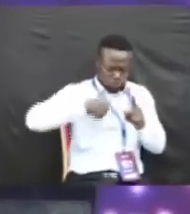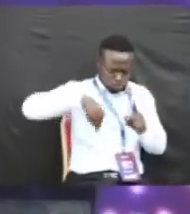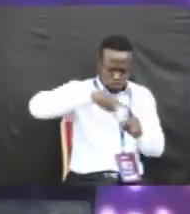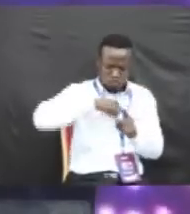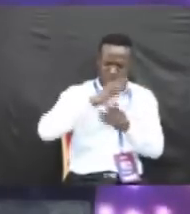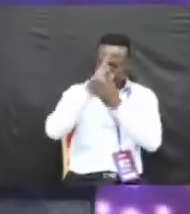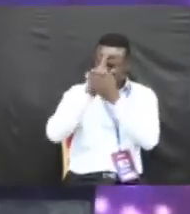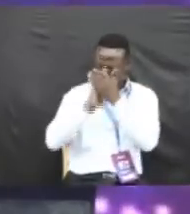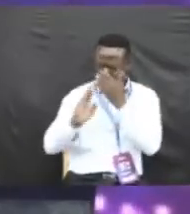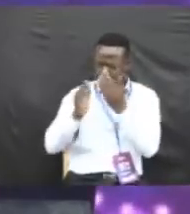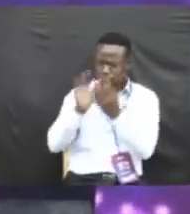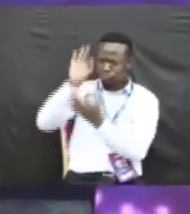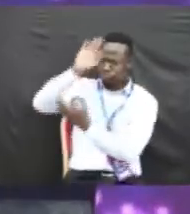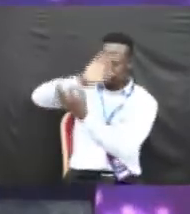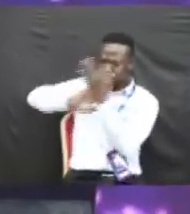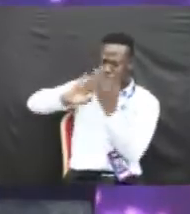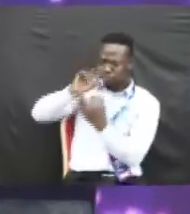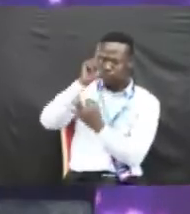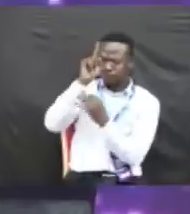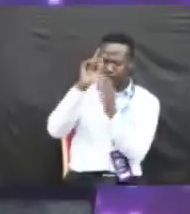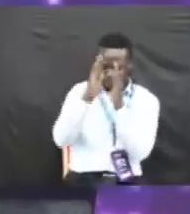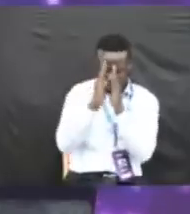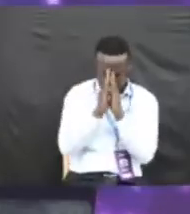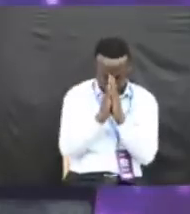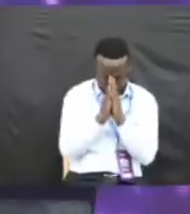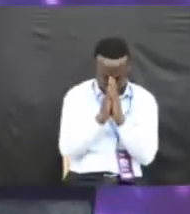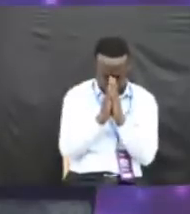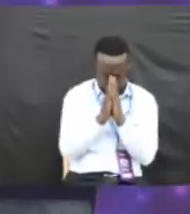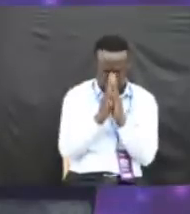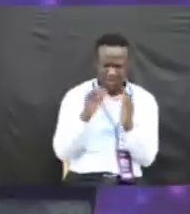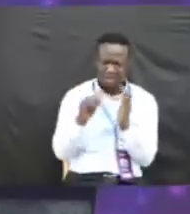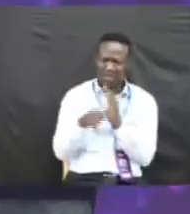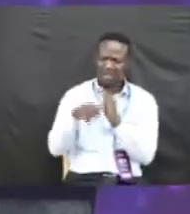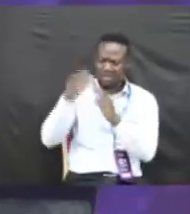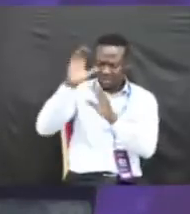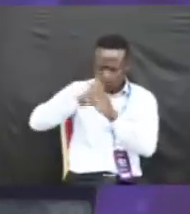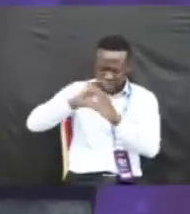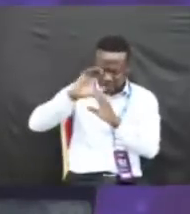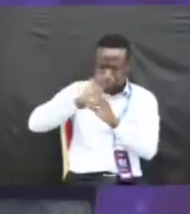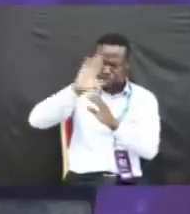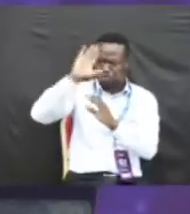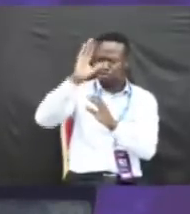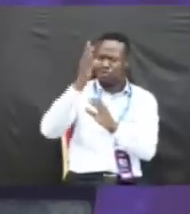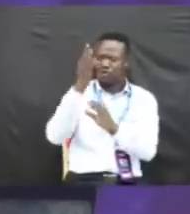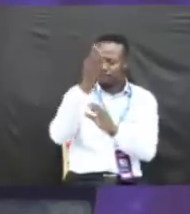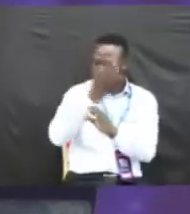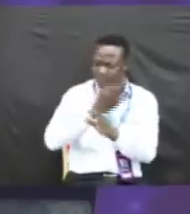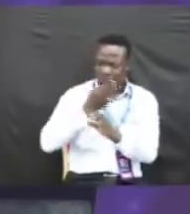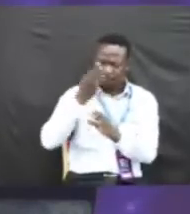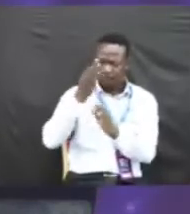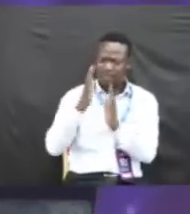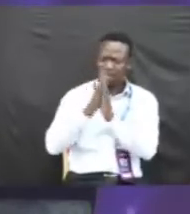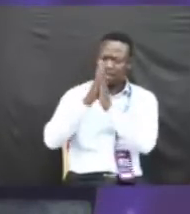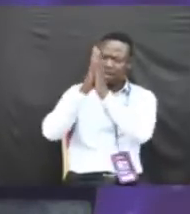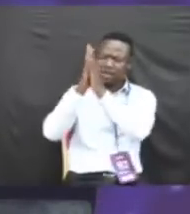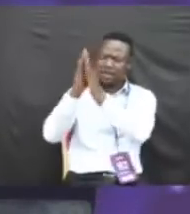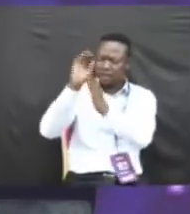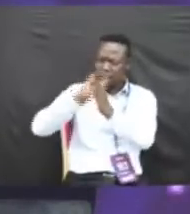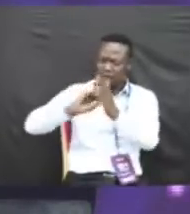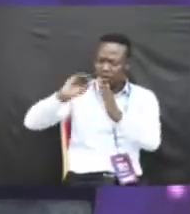humility and pray and seek your face and ask, oh